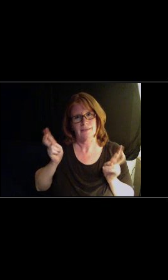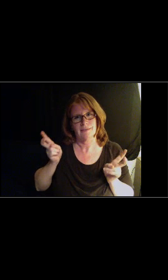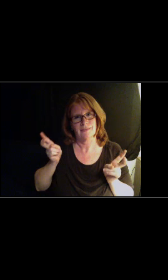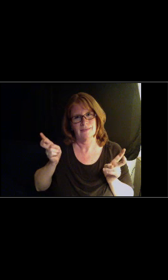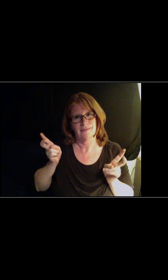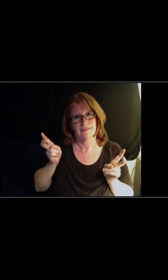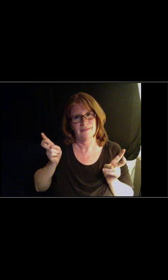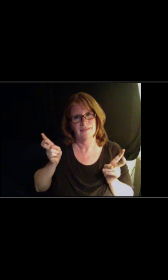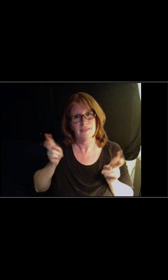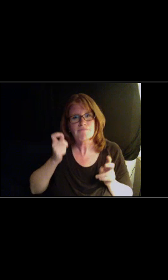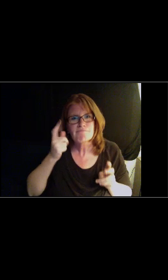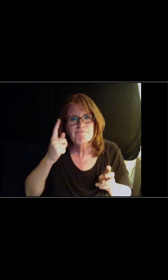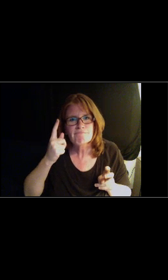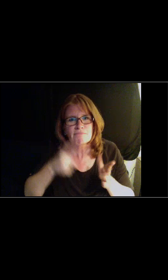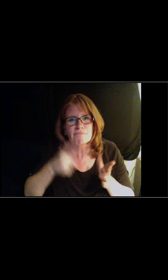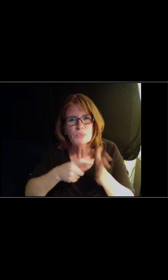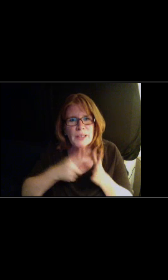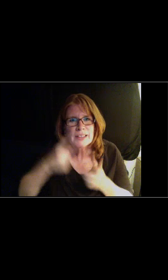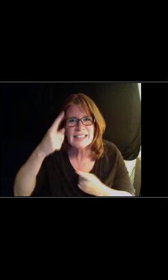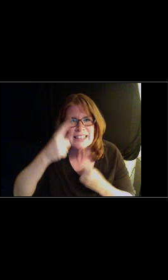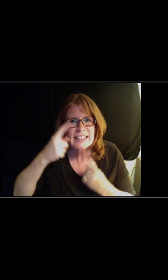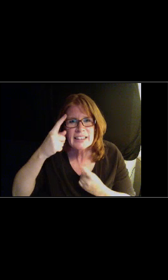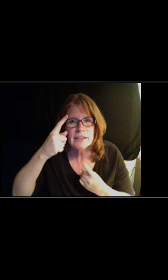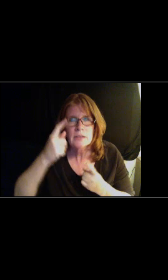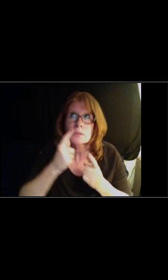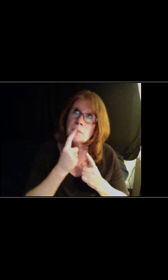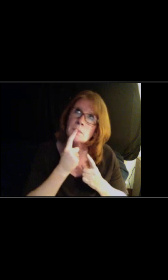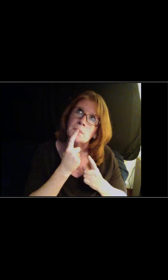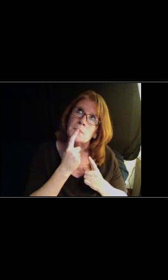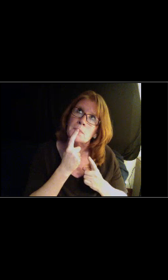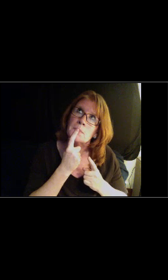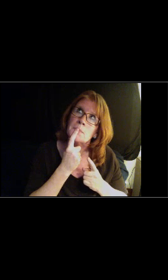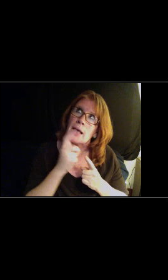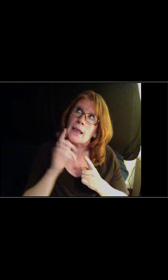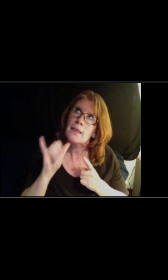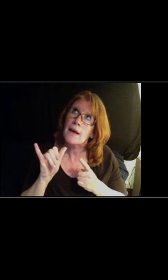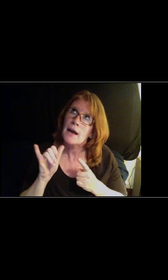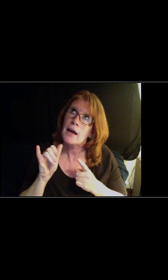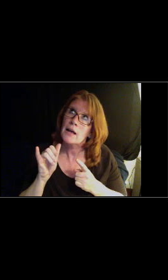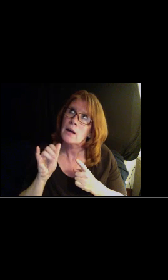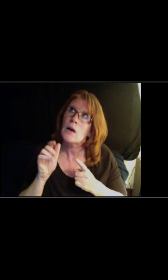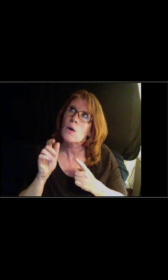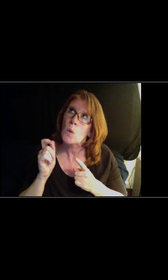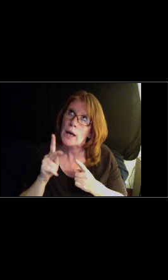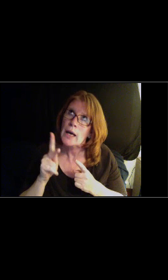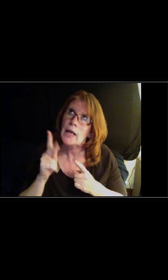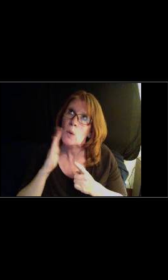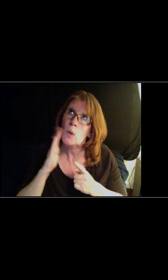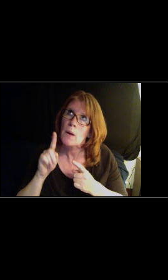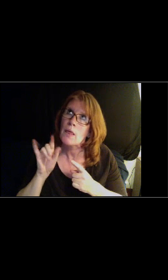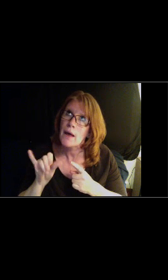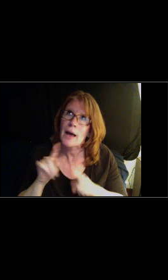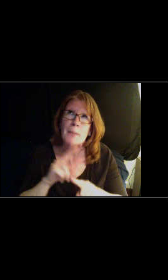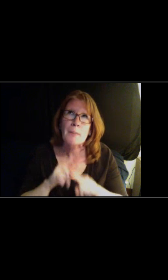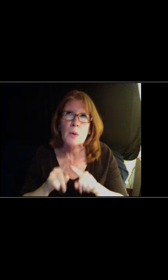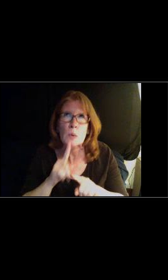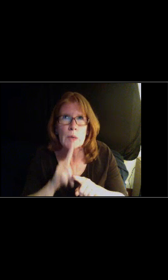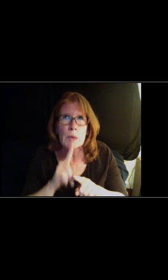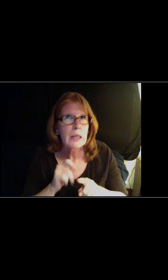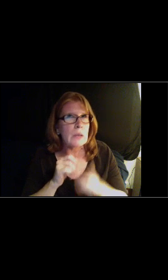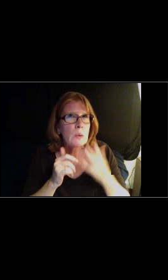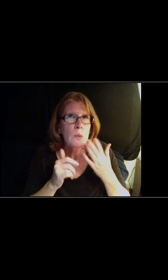say role, but it may be what we're looking at not practicing outside our area of expertise, where other